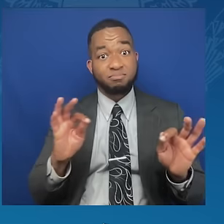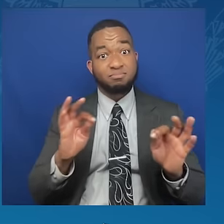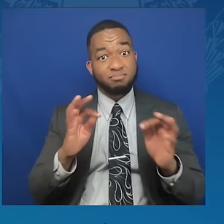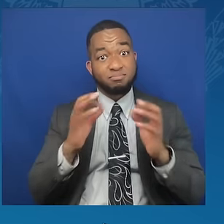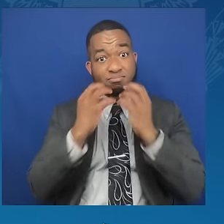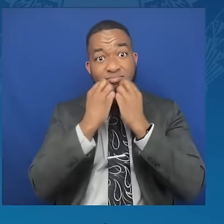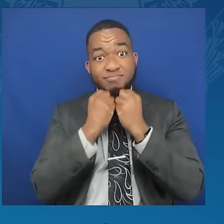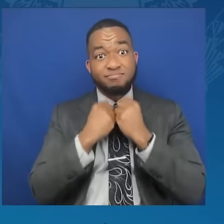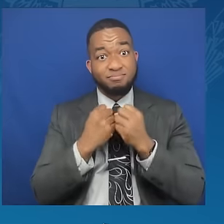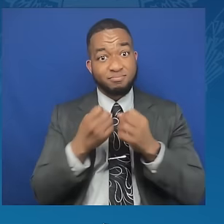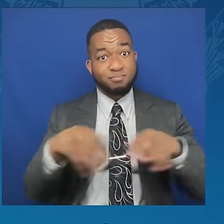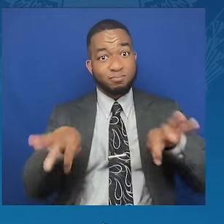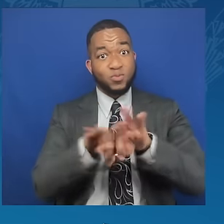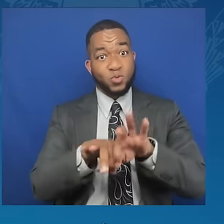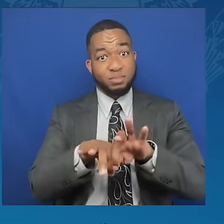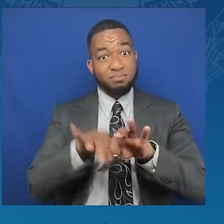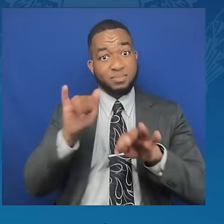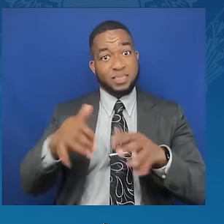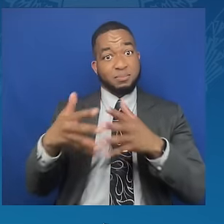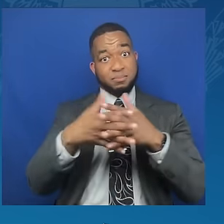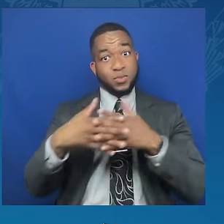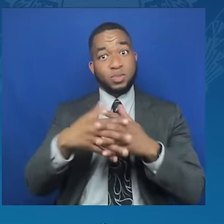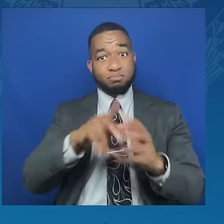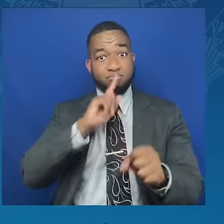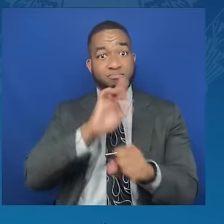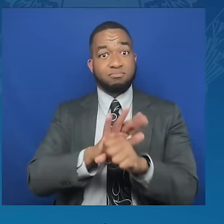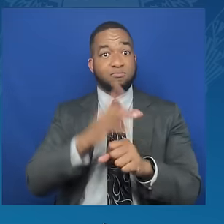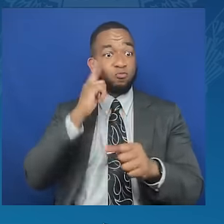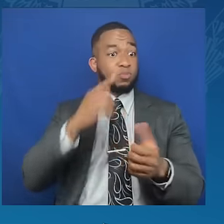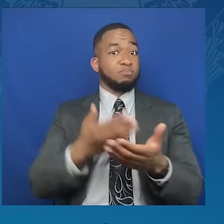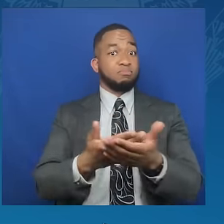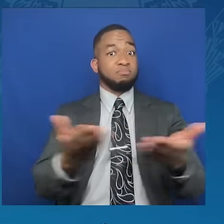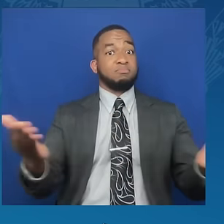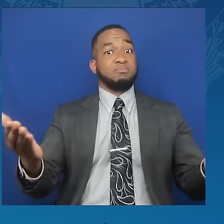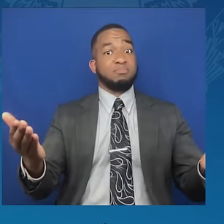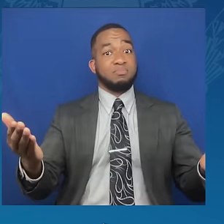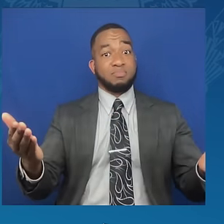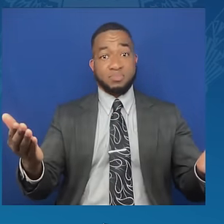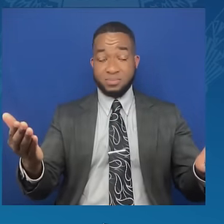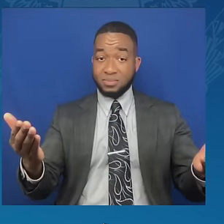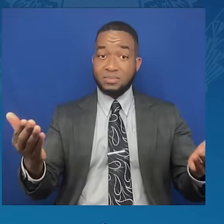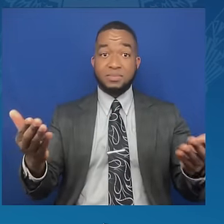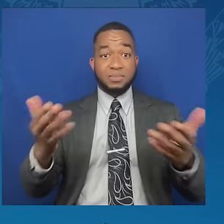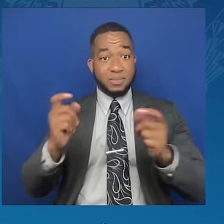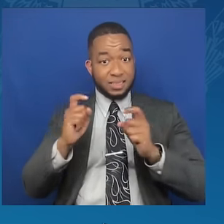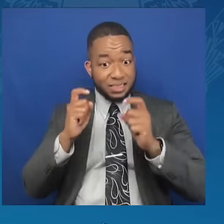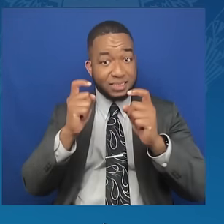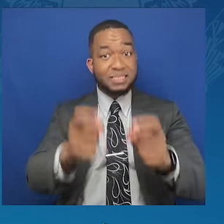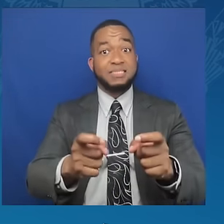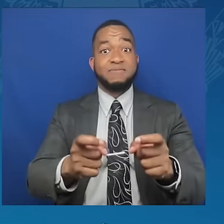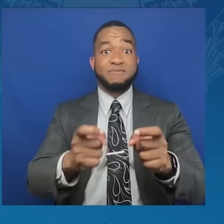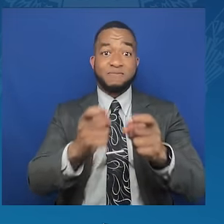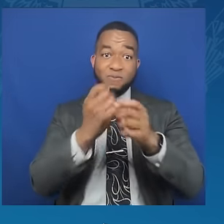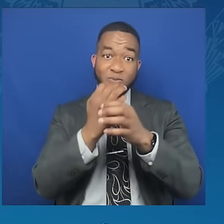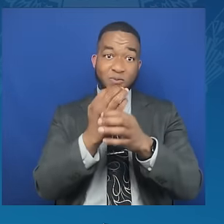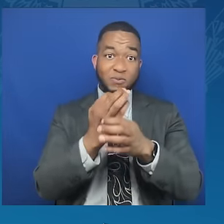given. It is not to be bestowed. It is ours by